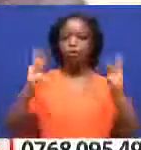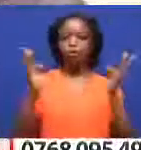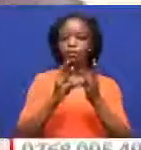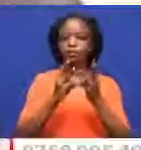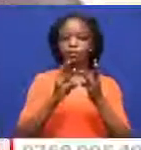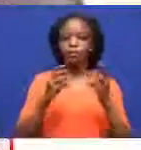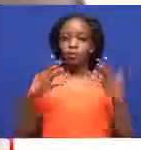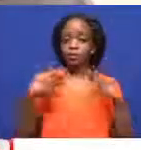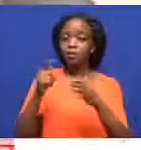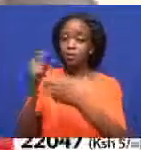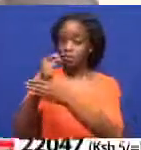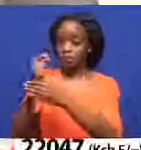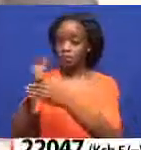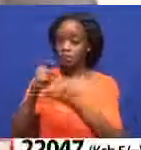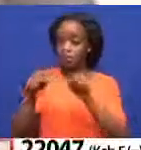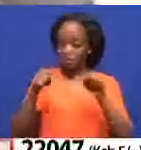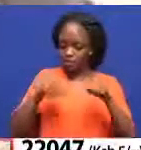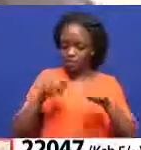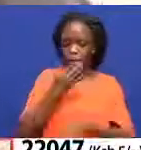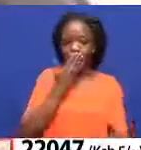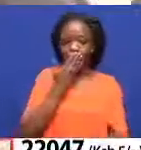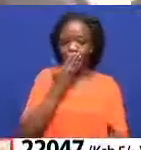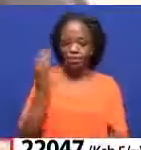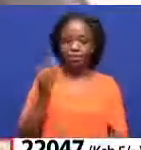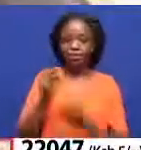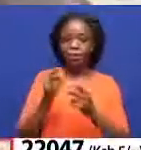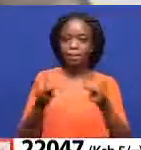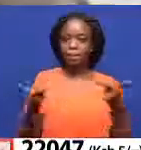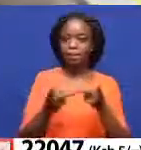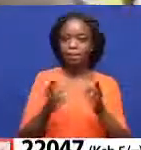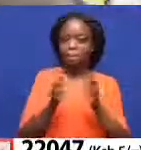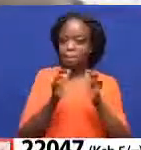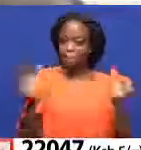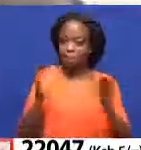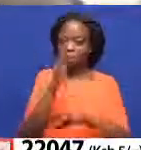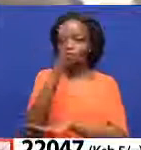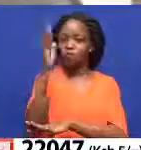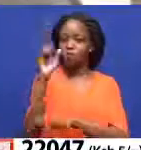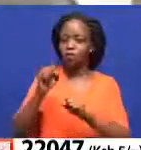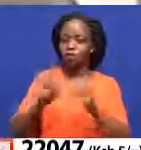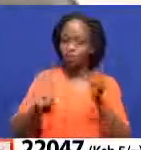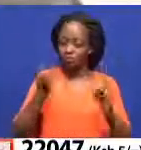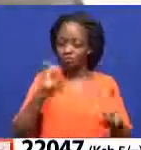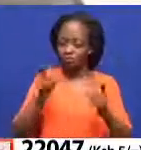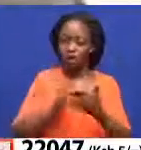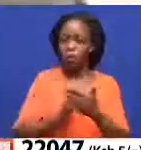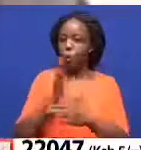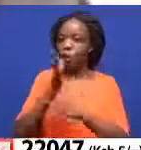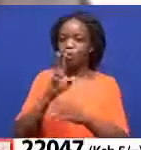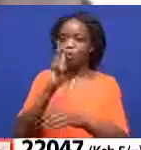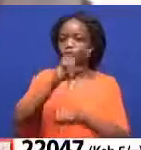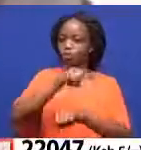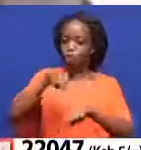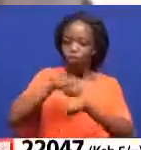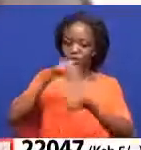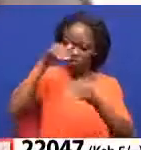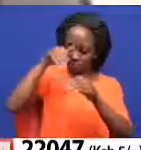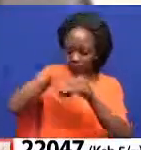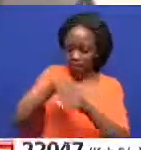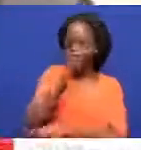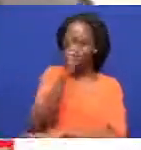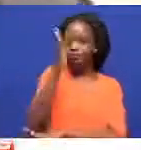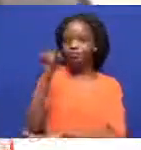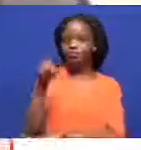all over, but this is the best place, it's a big forest. You can run for more than 2 hours inside the forest. You can train